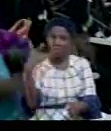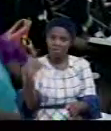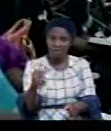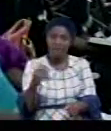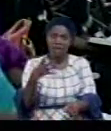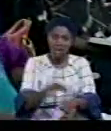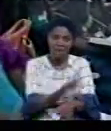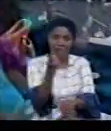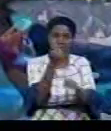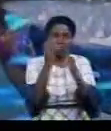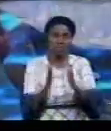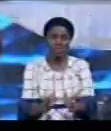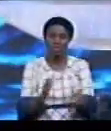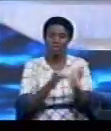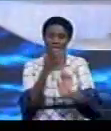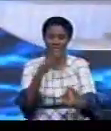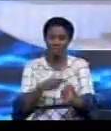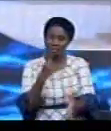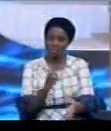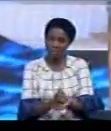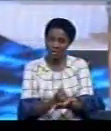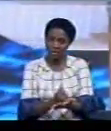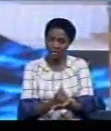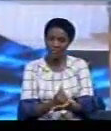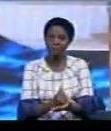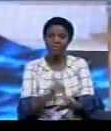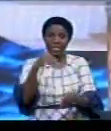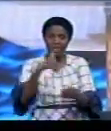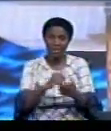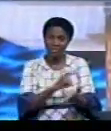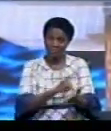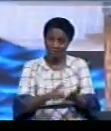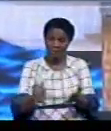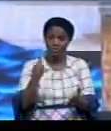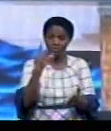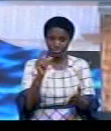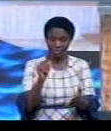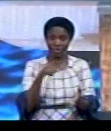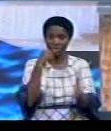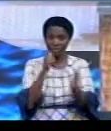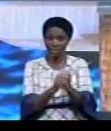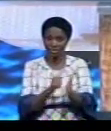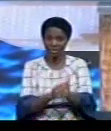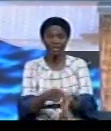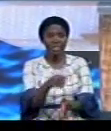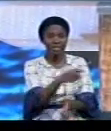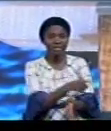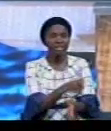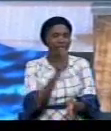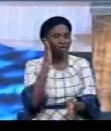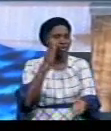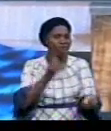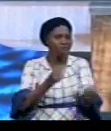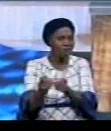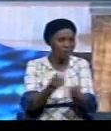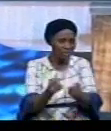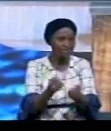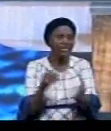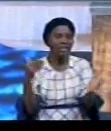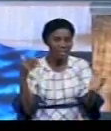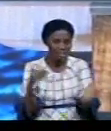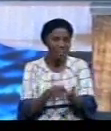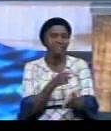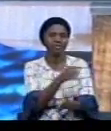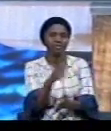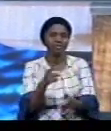Look at that. In verse 20, it says, they shall fight against thee, but they shall